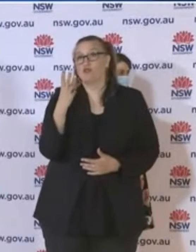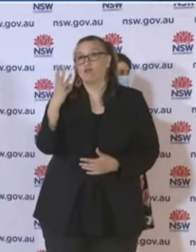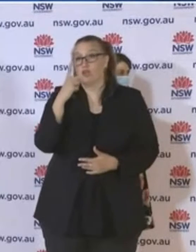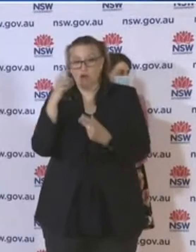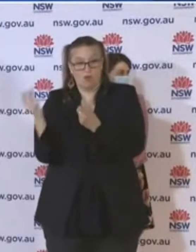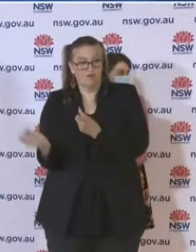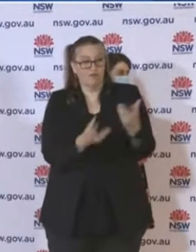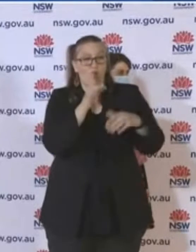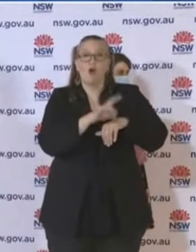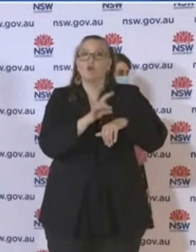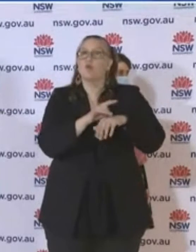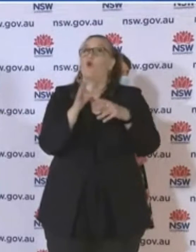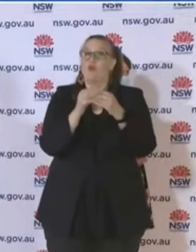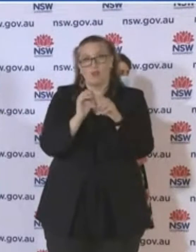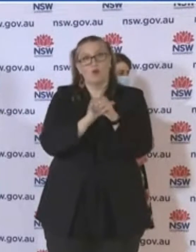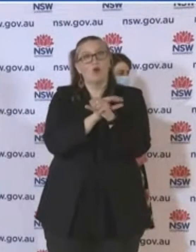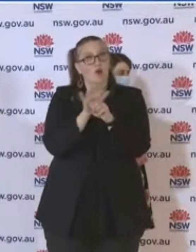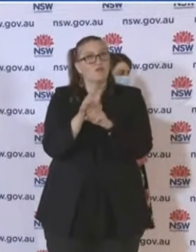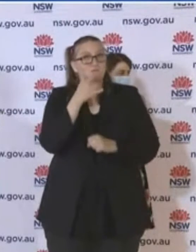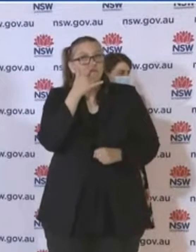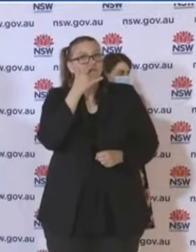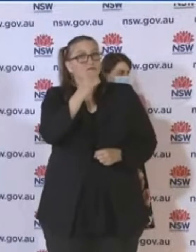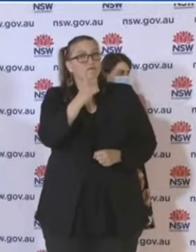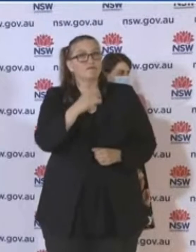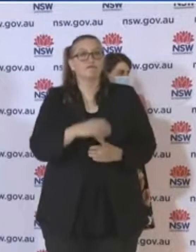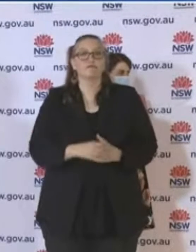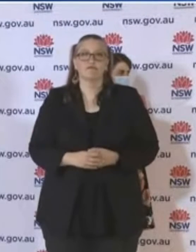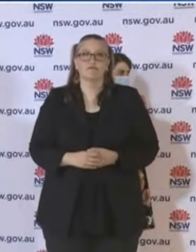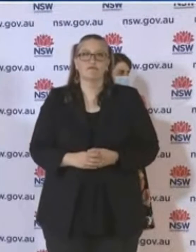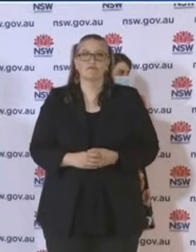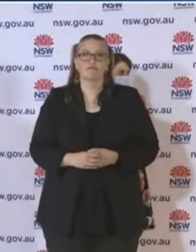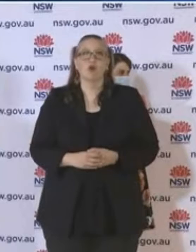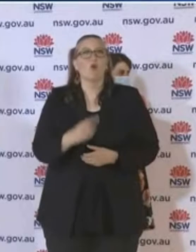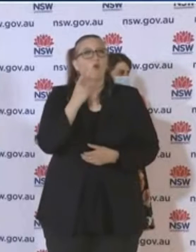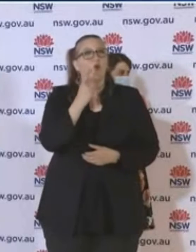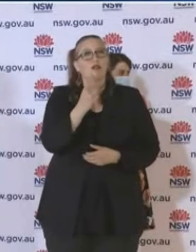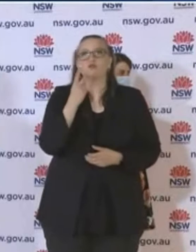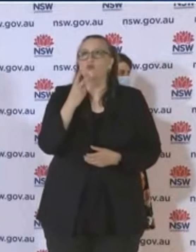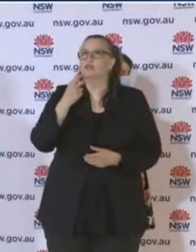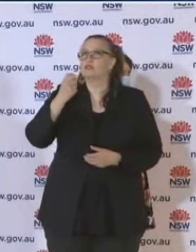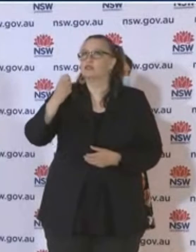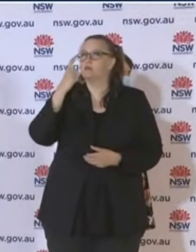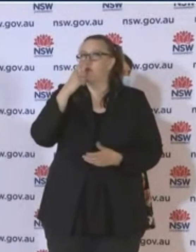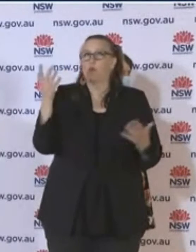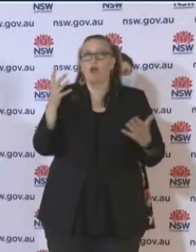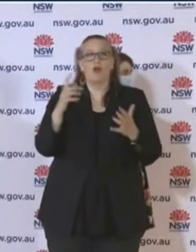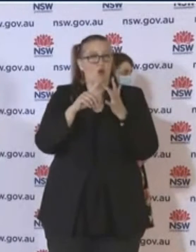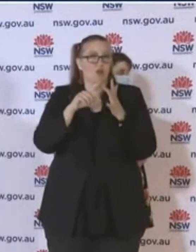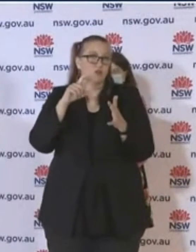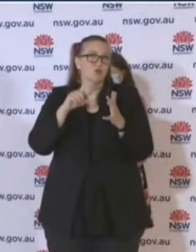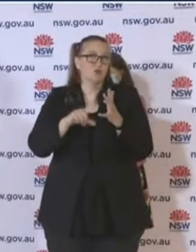with COVID into New South Wales hospitals, including 126 in intensive care and 54 who